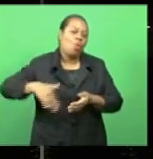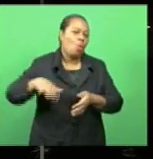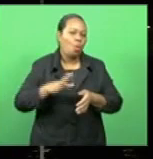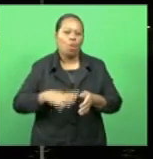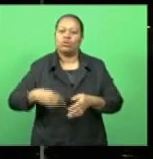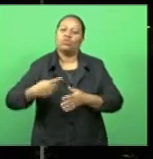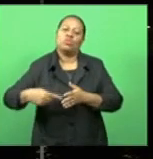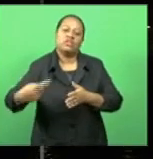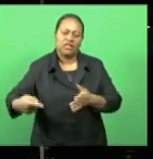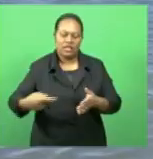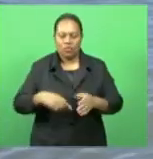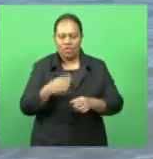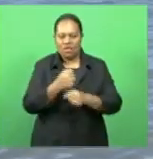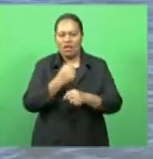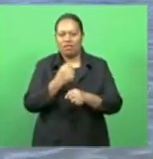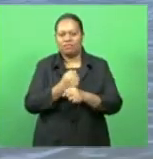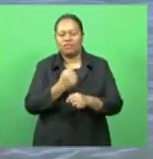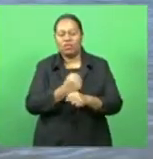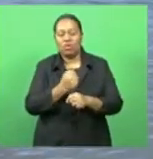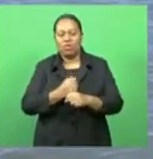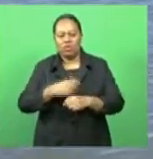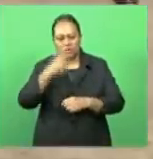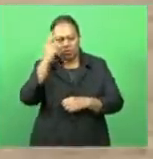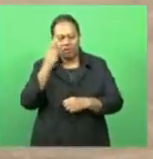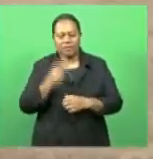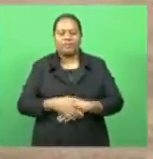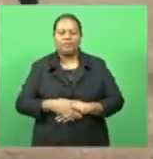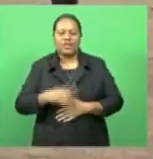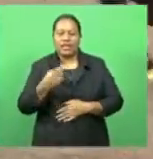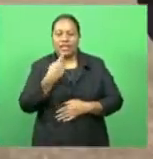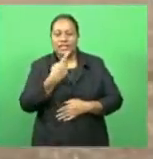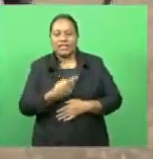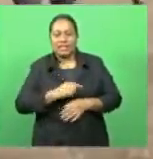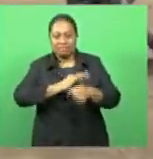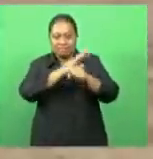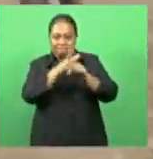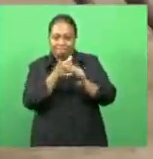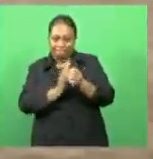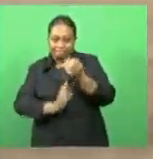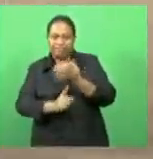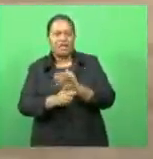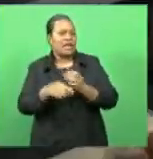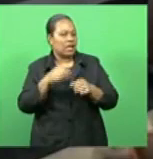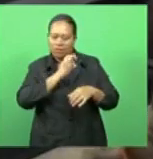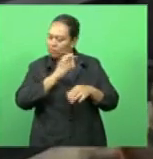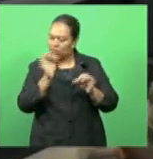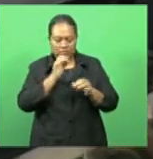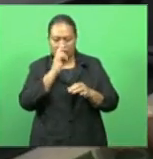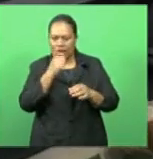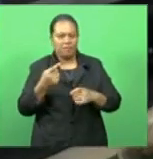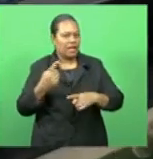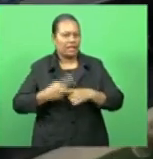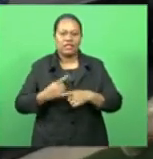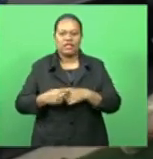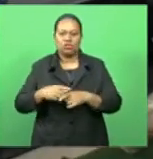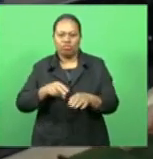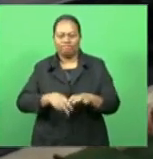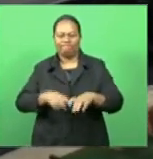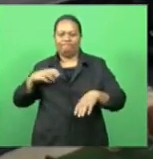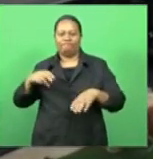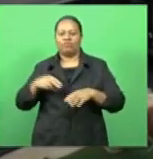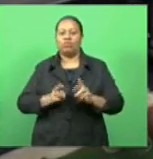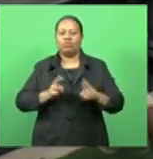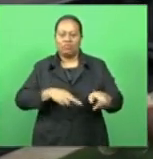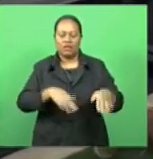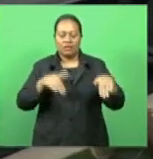their goals. The 24-year-old Tavakumbu lad says the pandemic should not be an excuse for players to slacken off in their